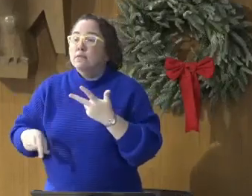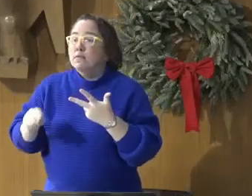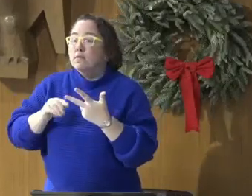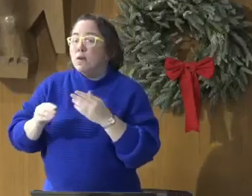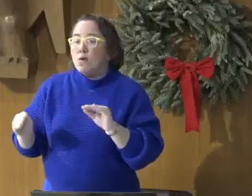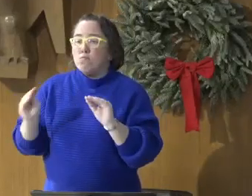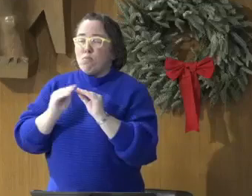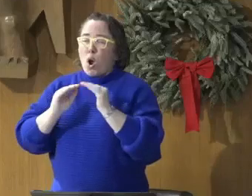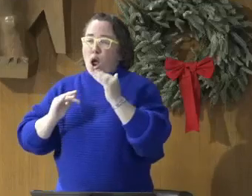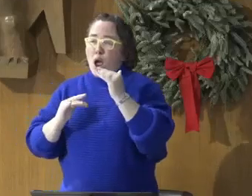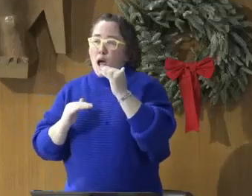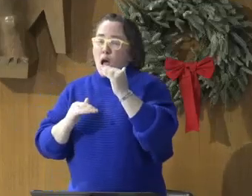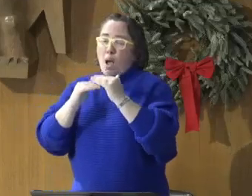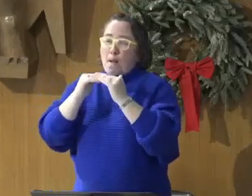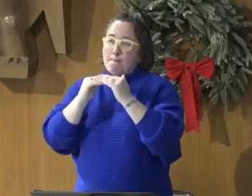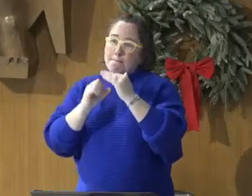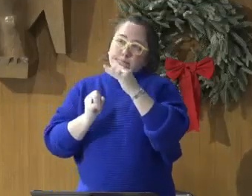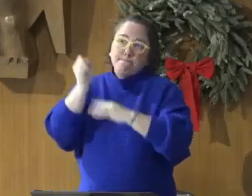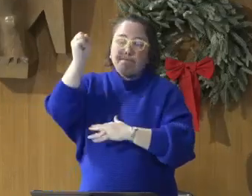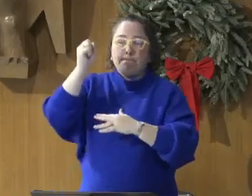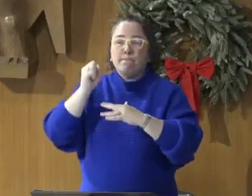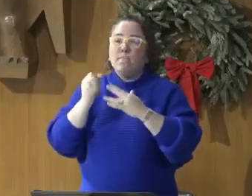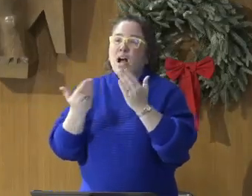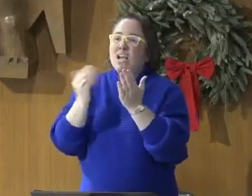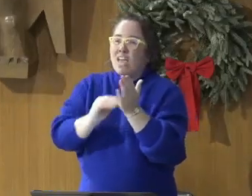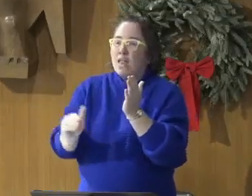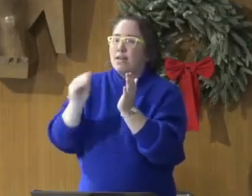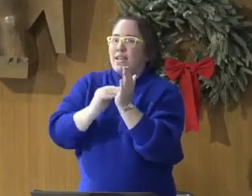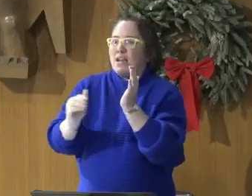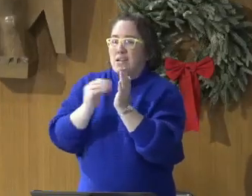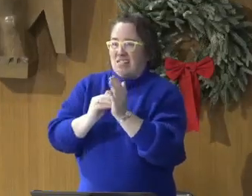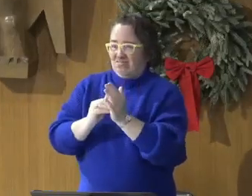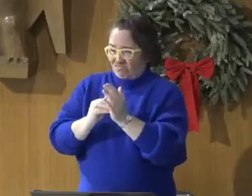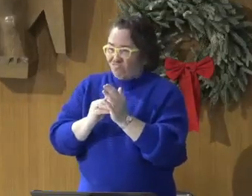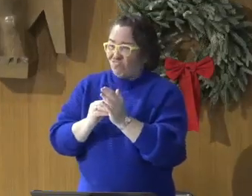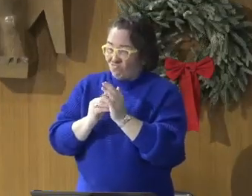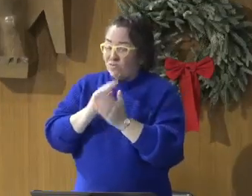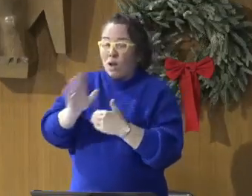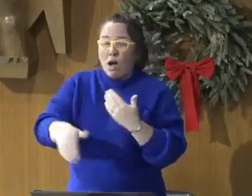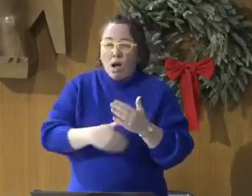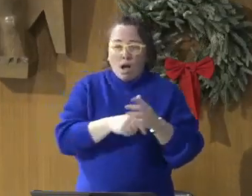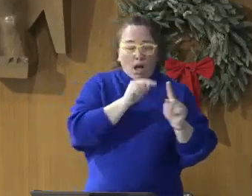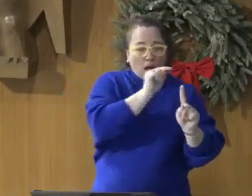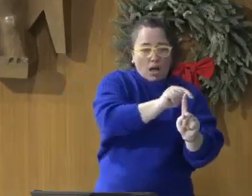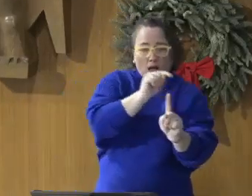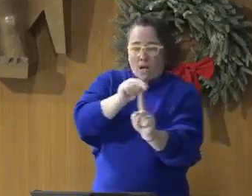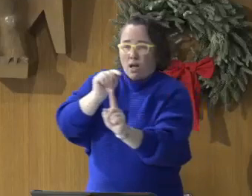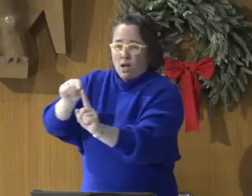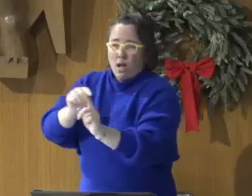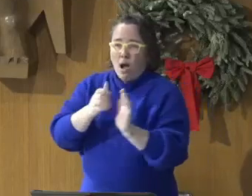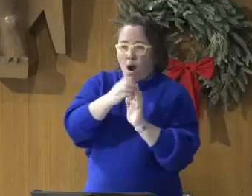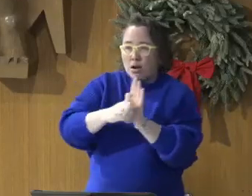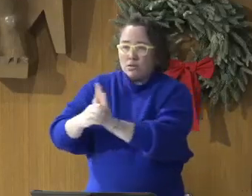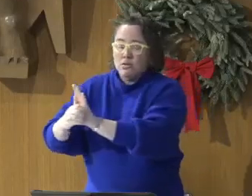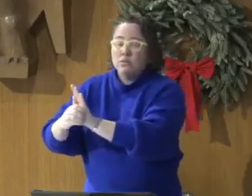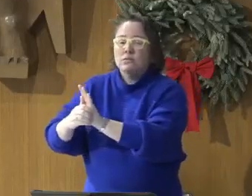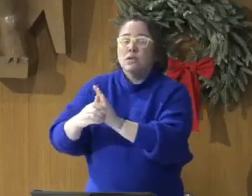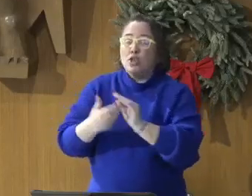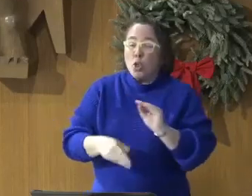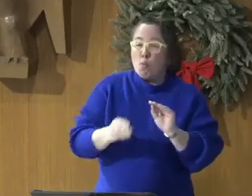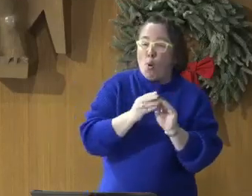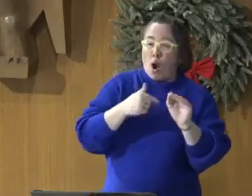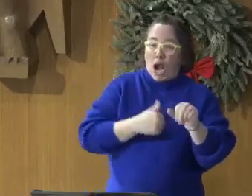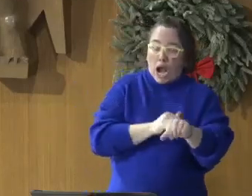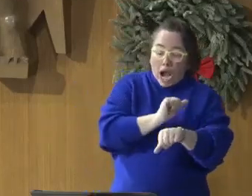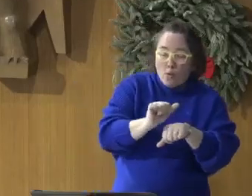ceiling to smash. All of these definitions stress the idea that the more I work, the more